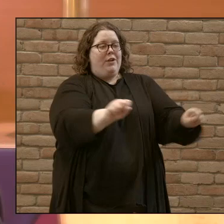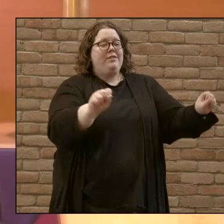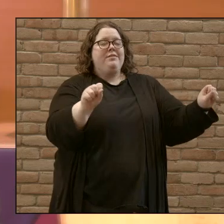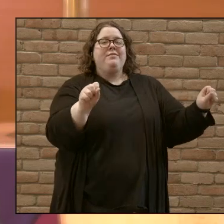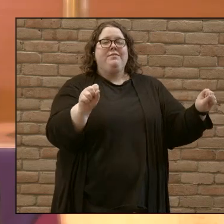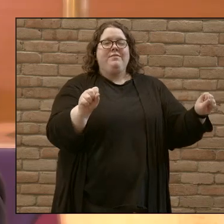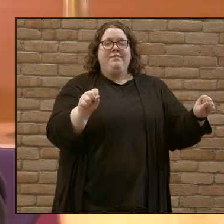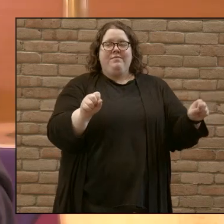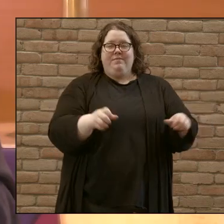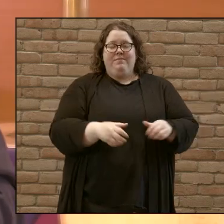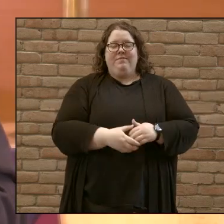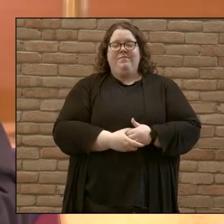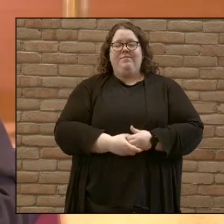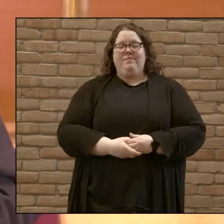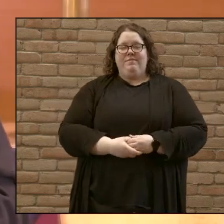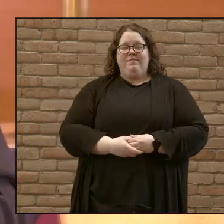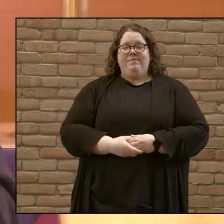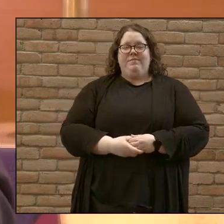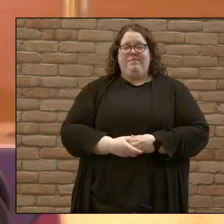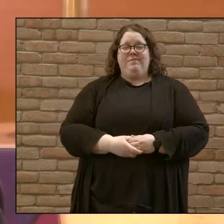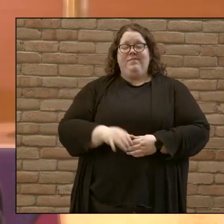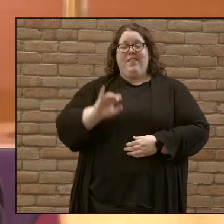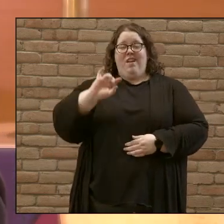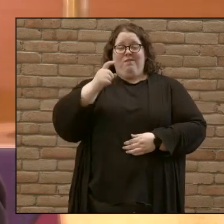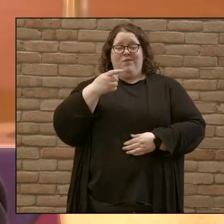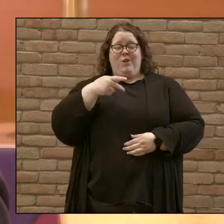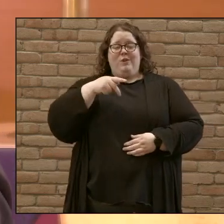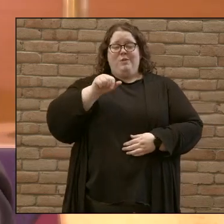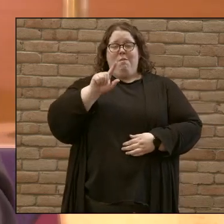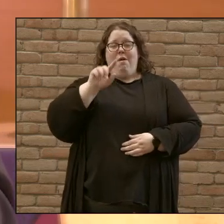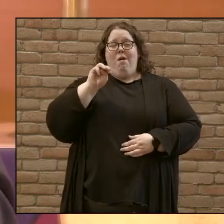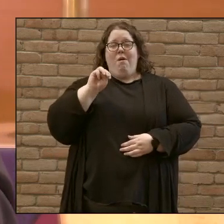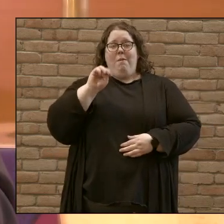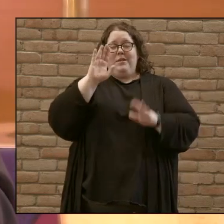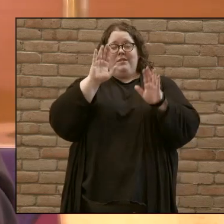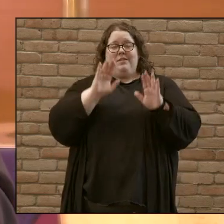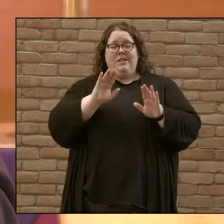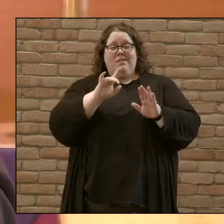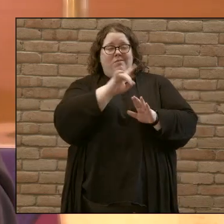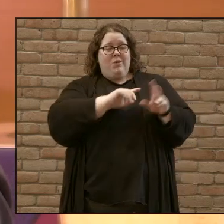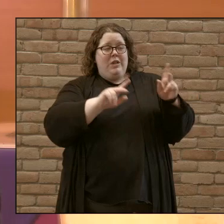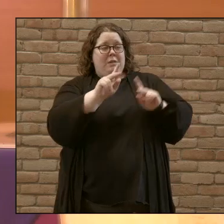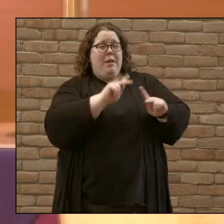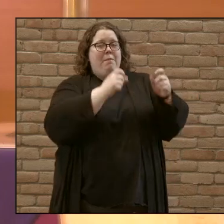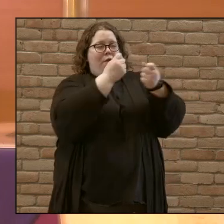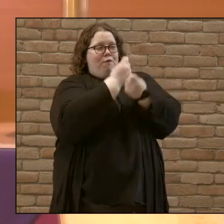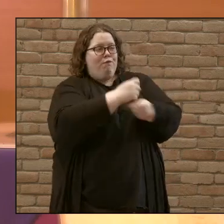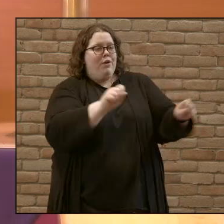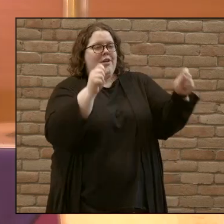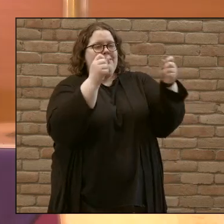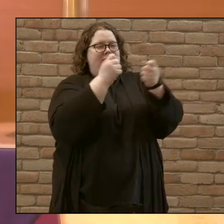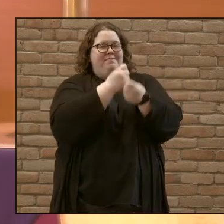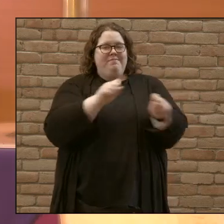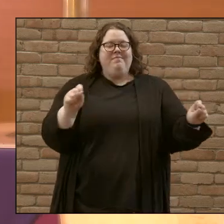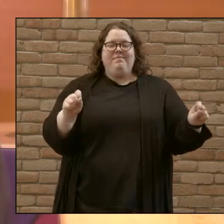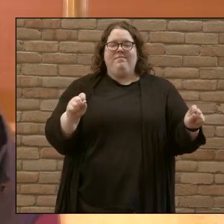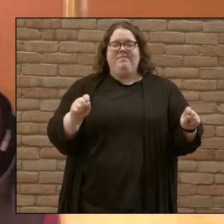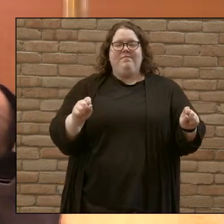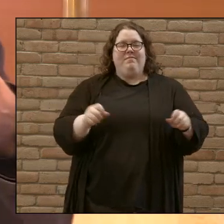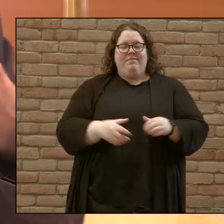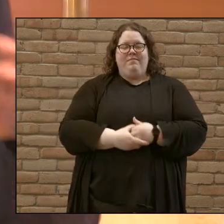people on that first Palm Sunday free. And not just from the